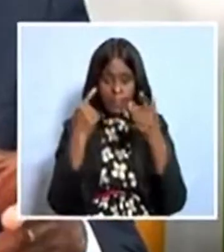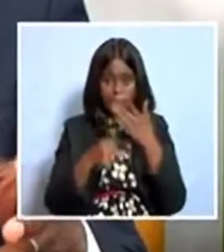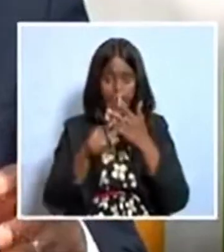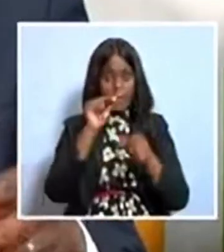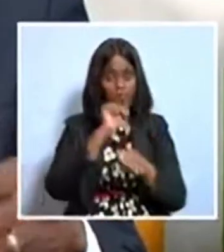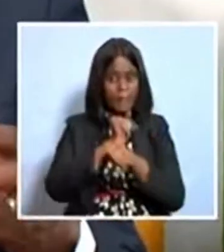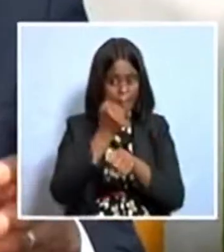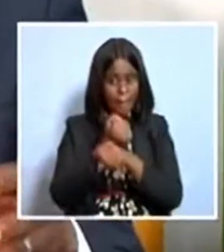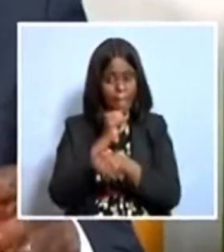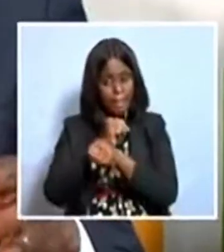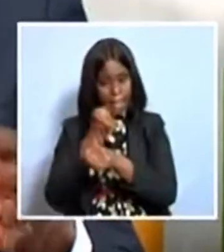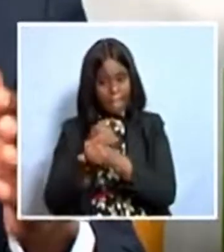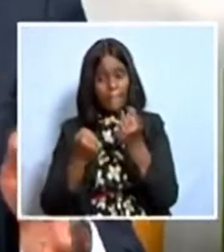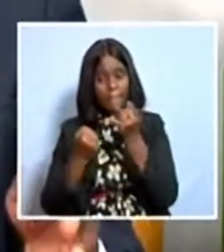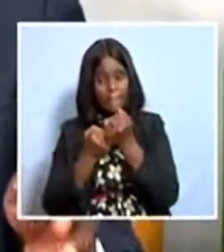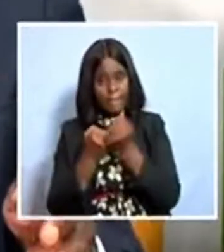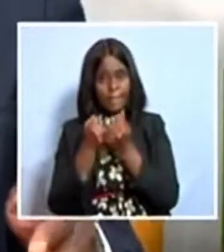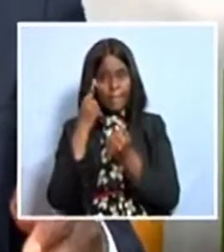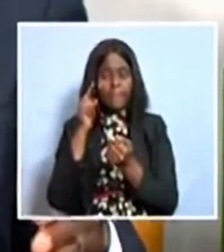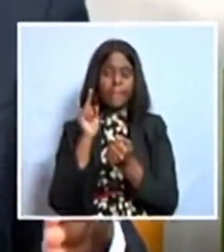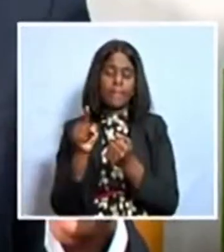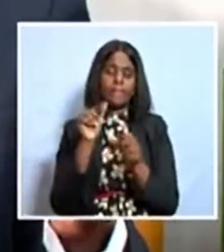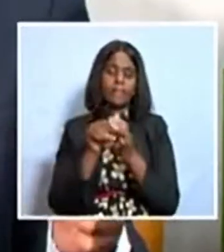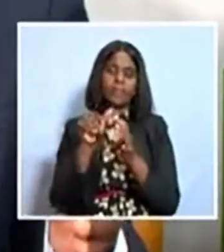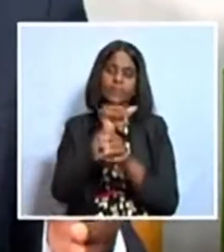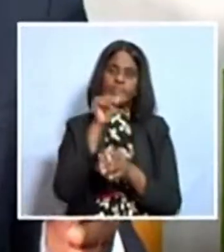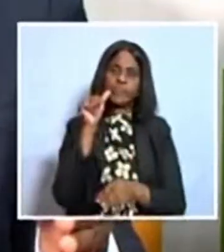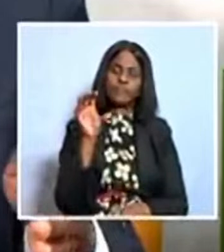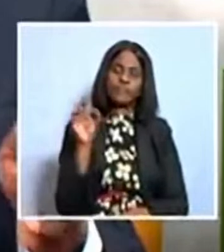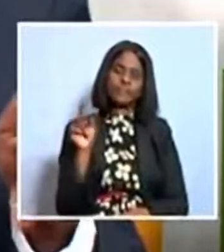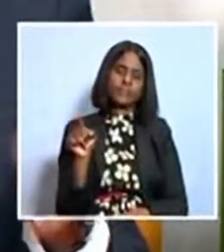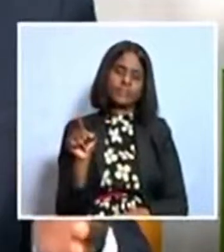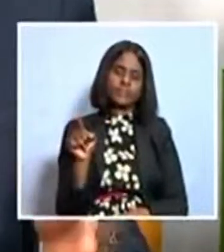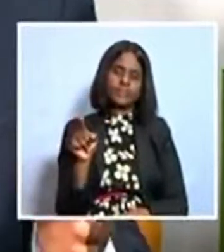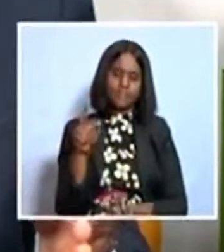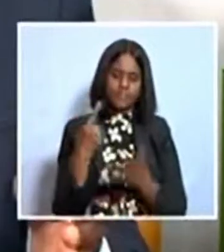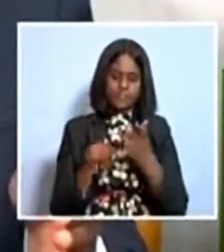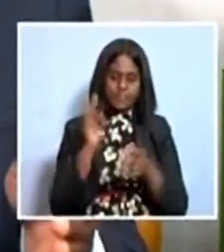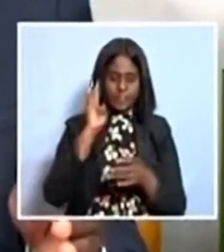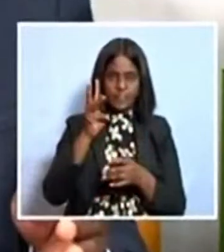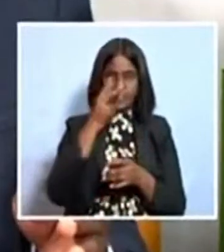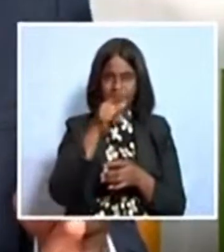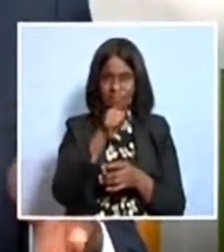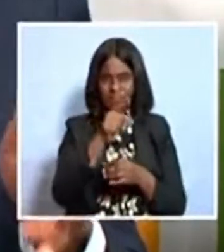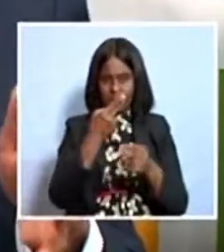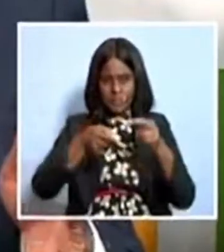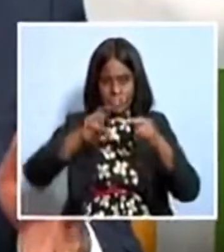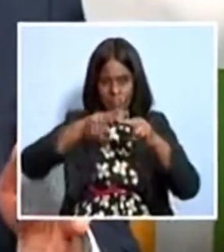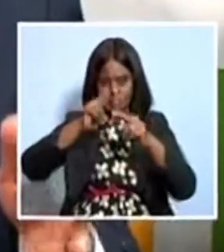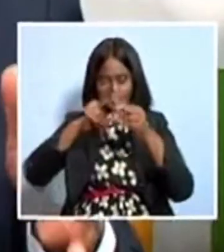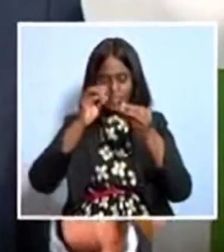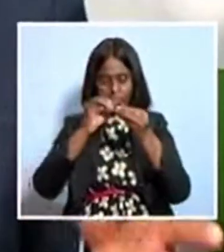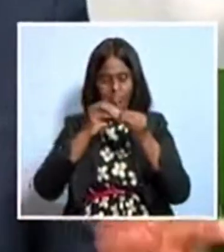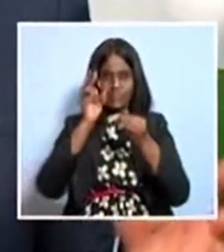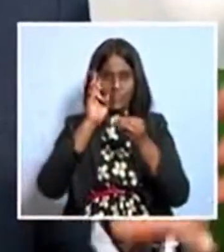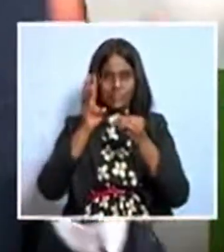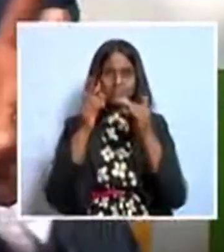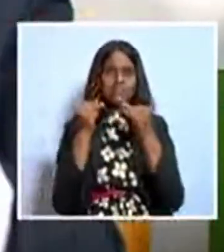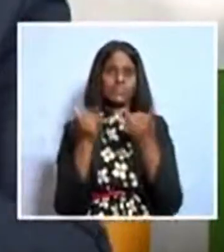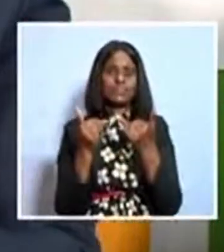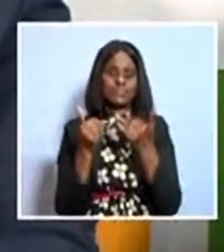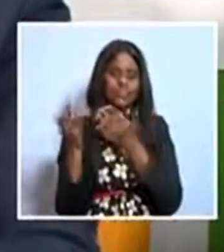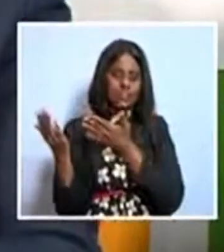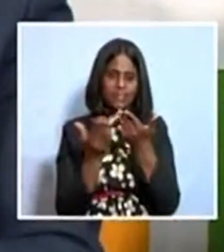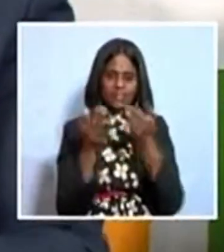robust support for mechanization in the agricultural sector. What we'll see then is the increased production will now